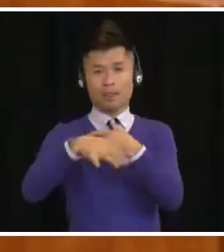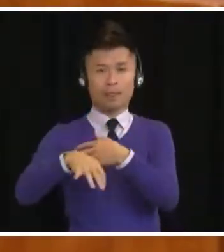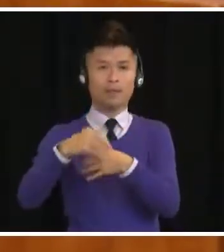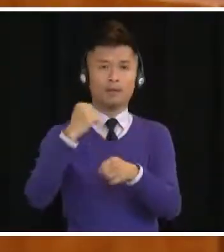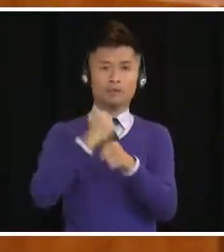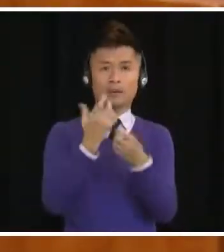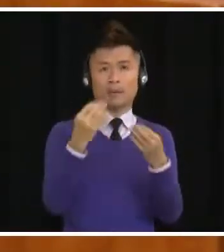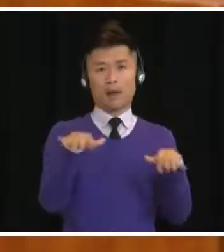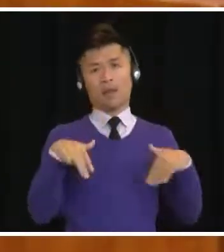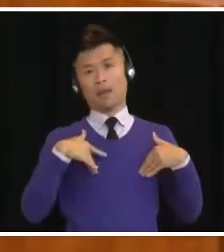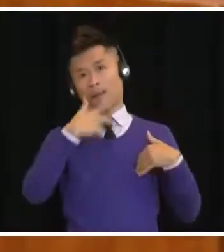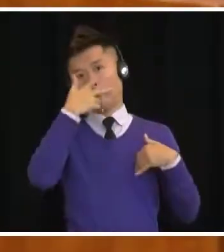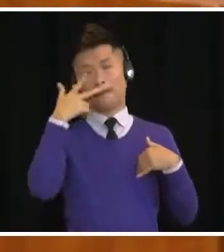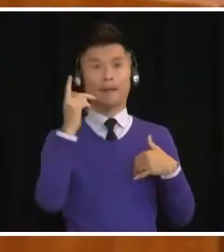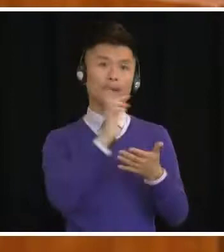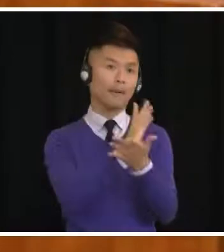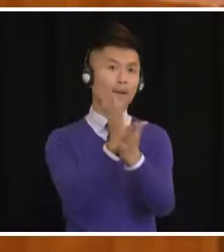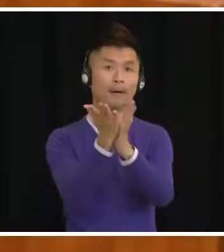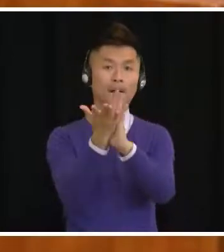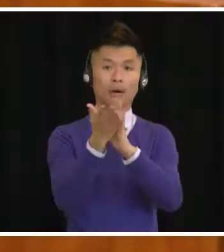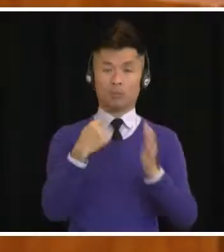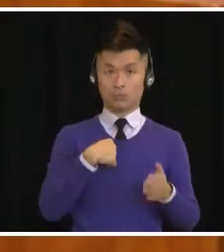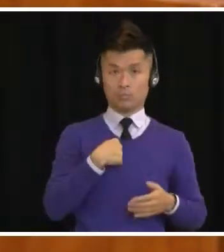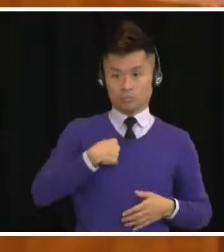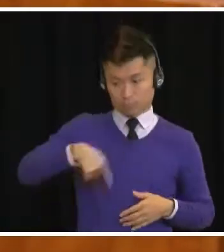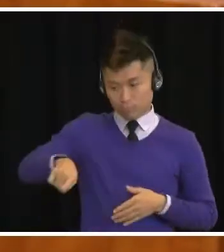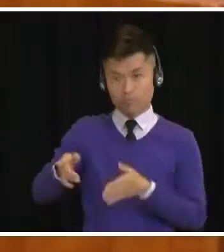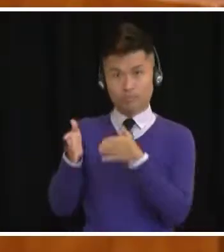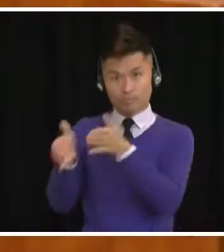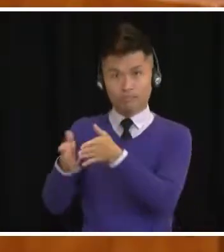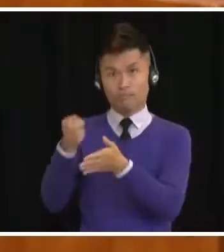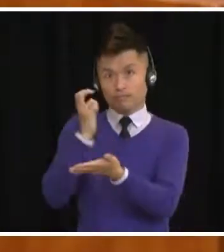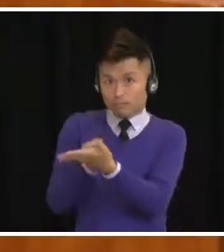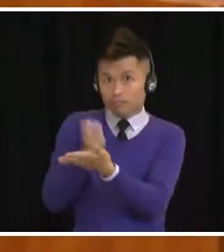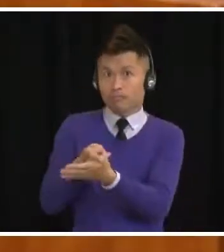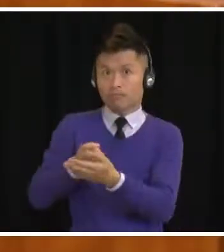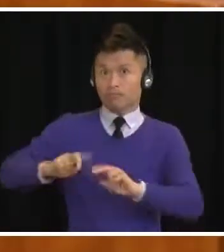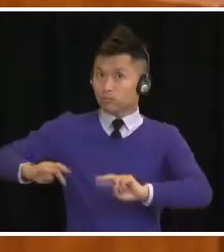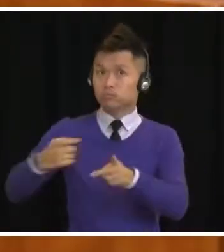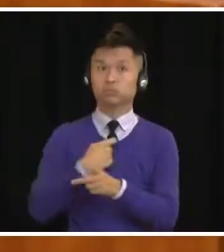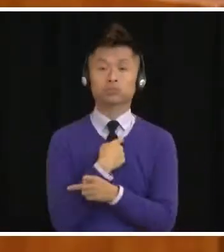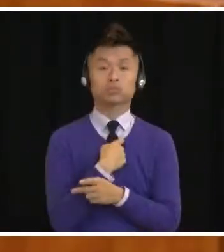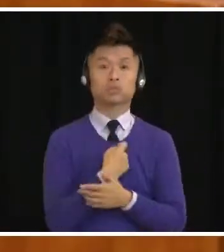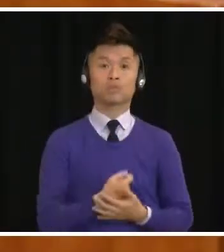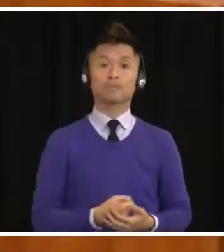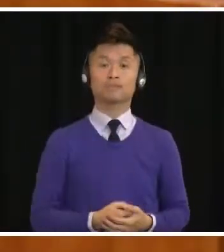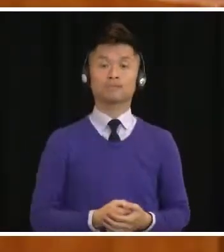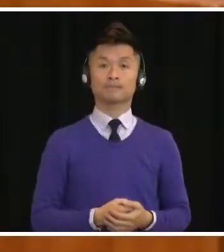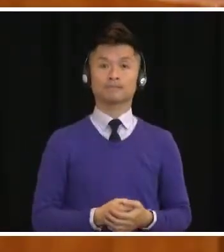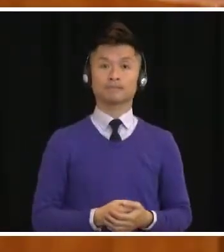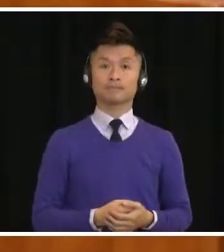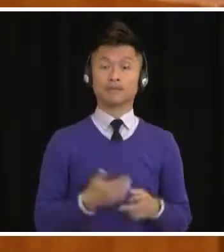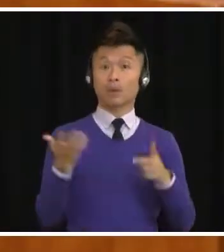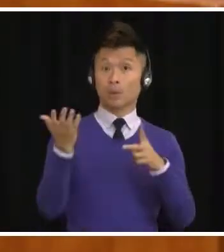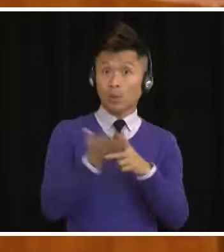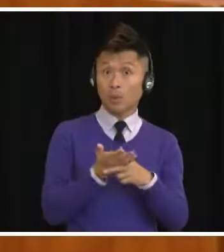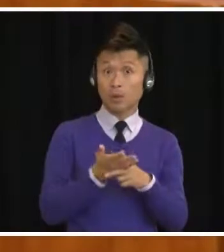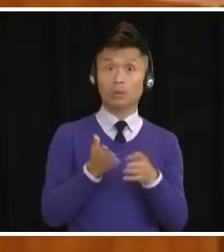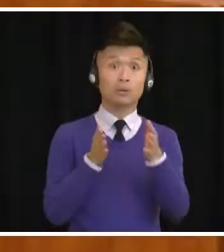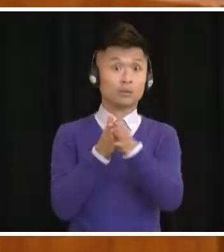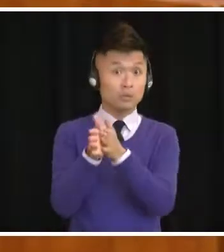the competent authority will take necessary action right away. If not, we, of course, will step in and ask the